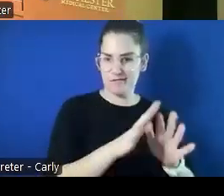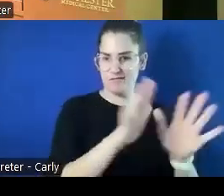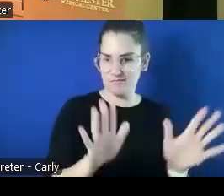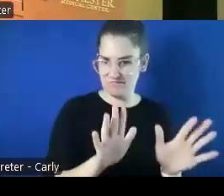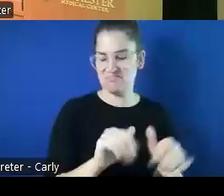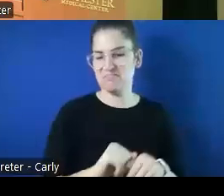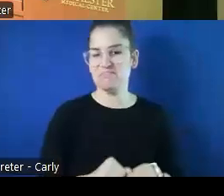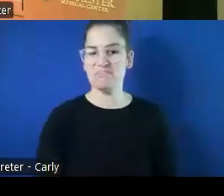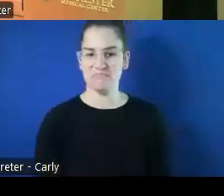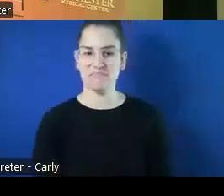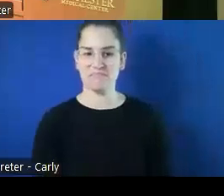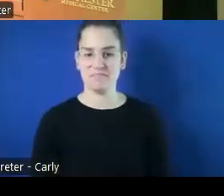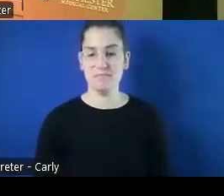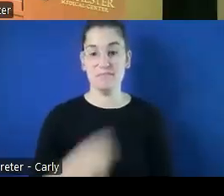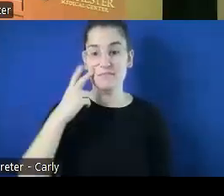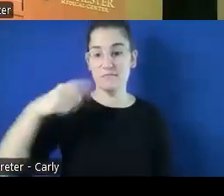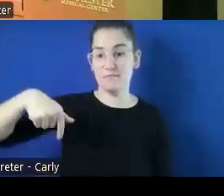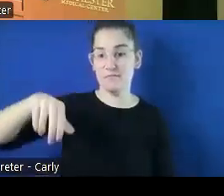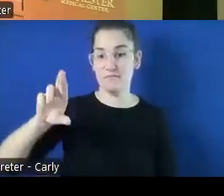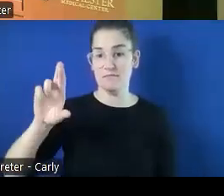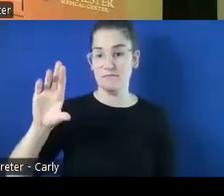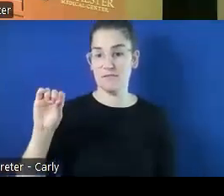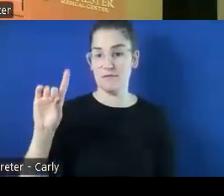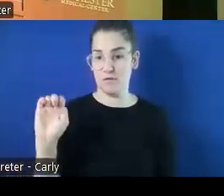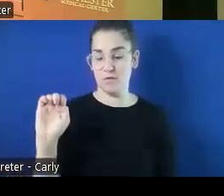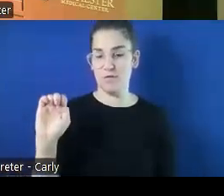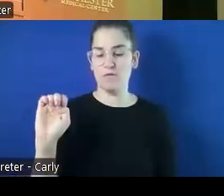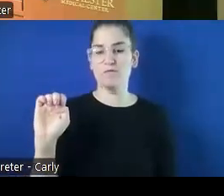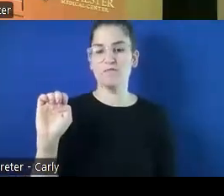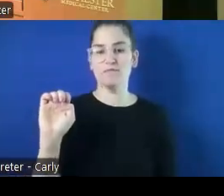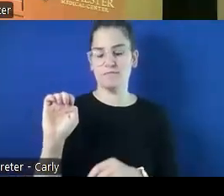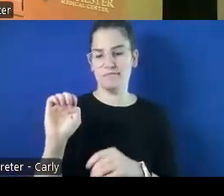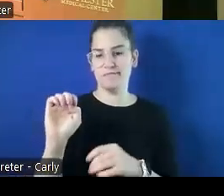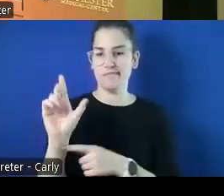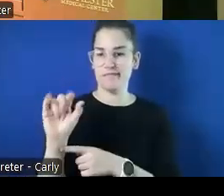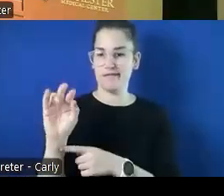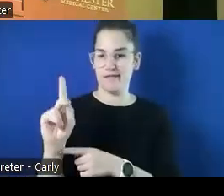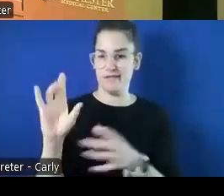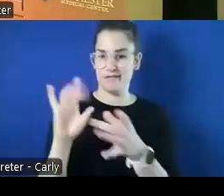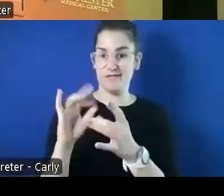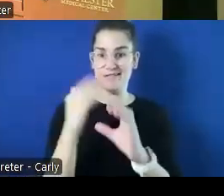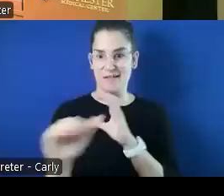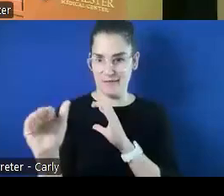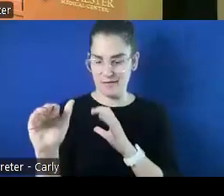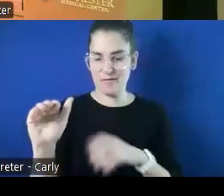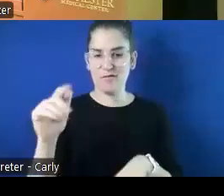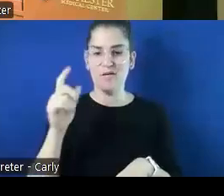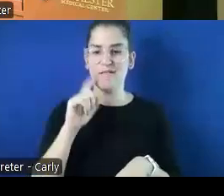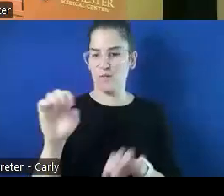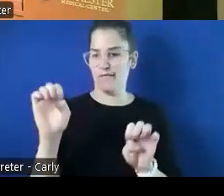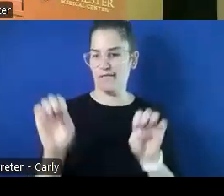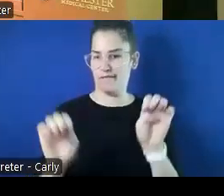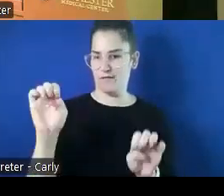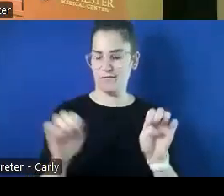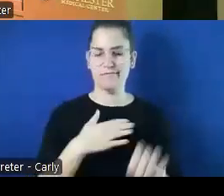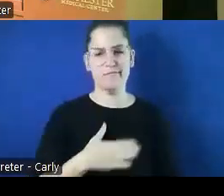And then you'll see a QR code and an email with or a link, and tomorrow an email with a link for the evaluation, and